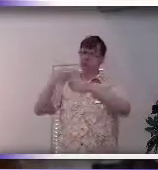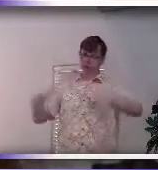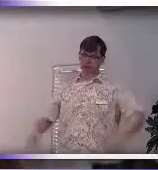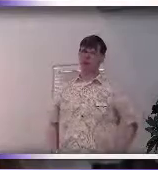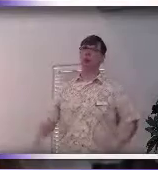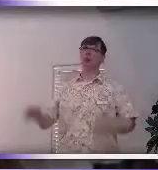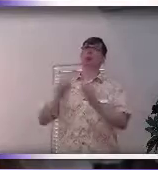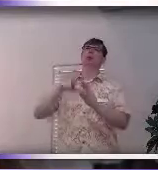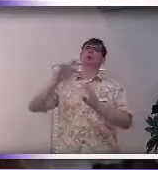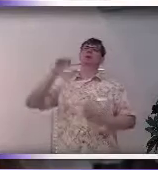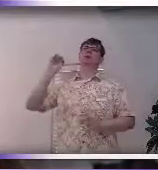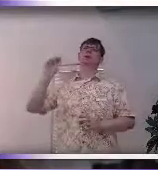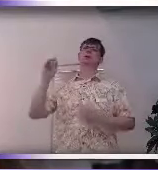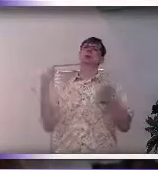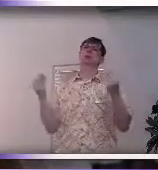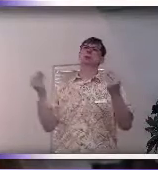digitally.